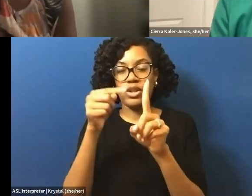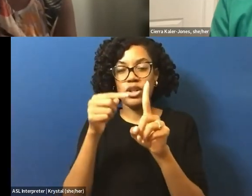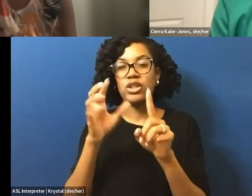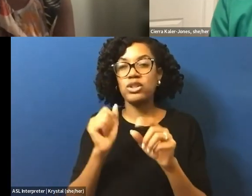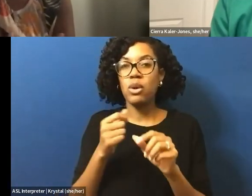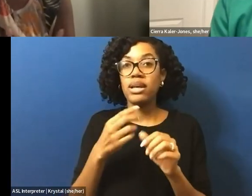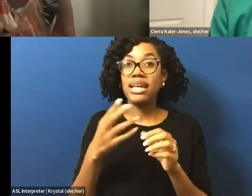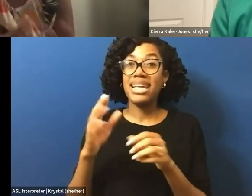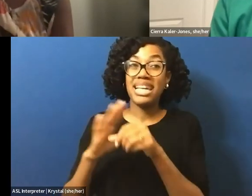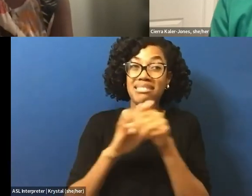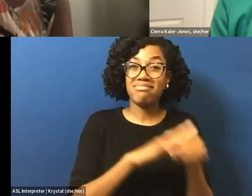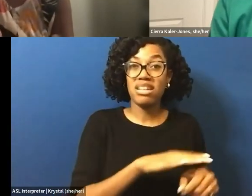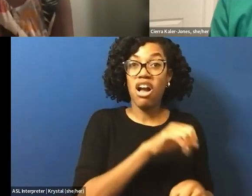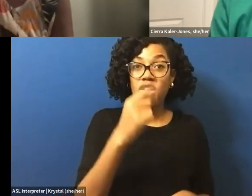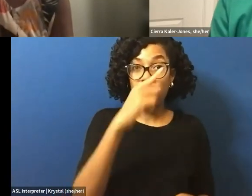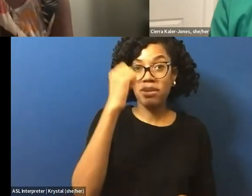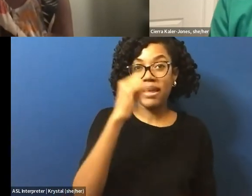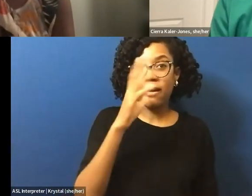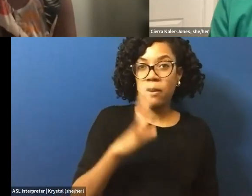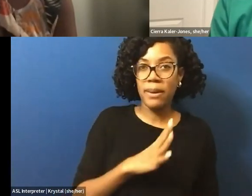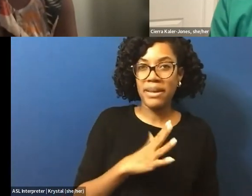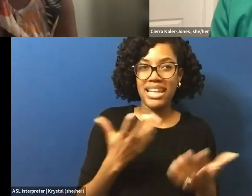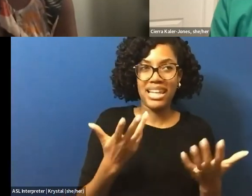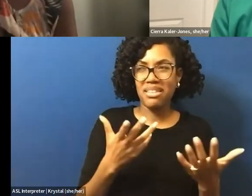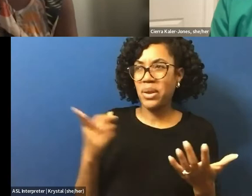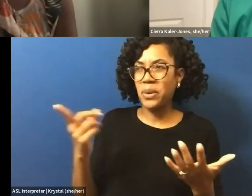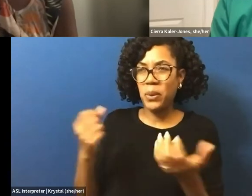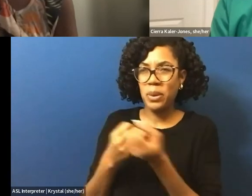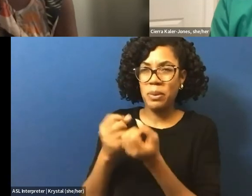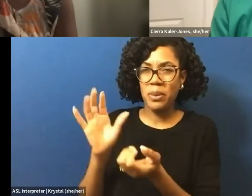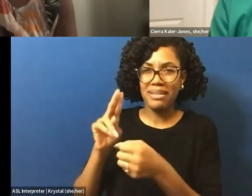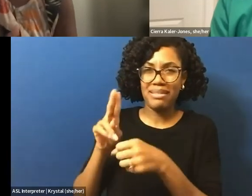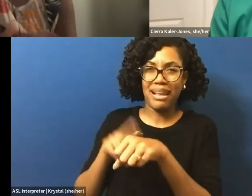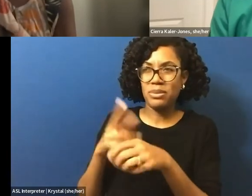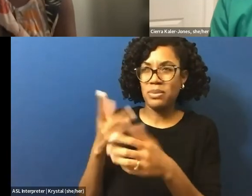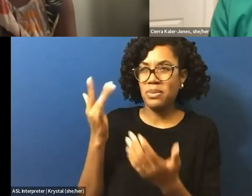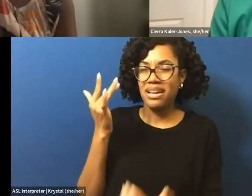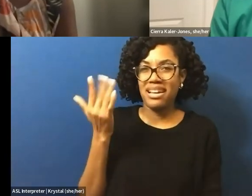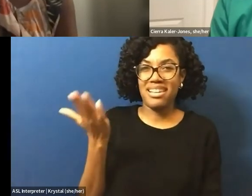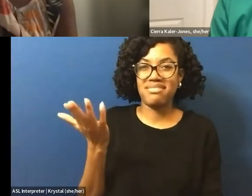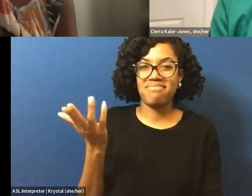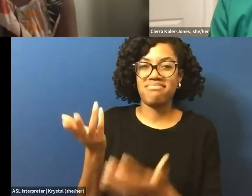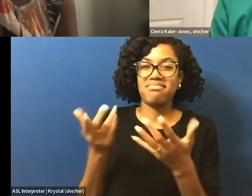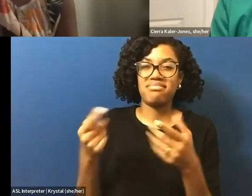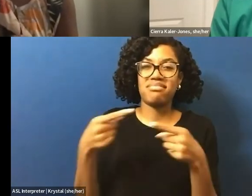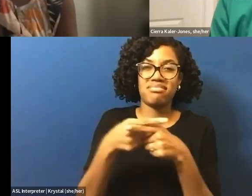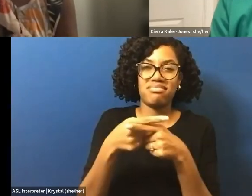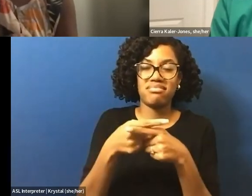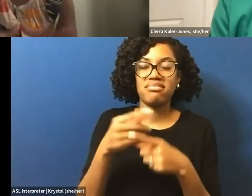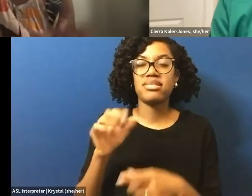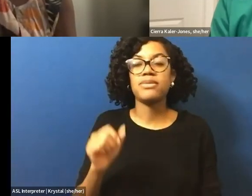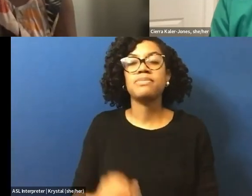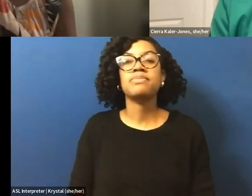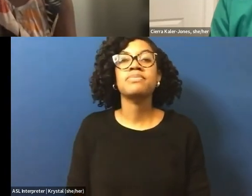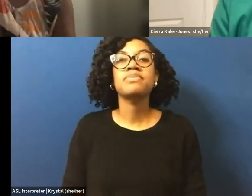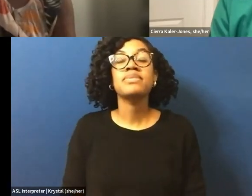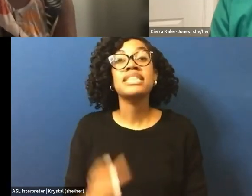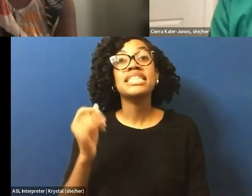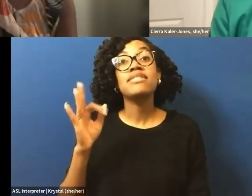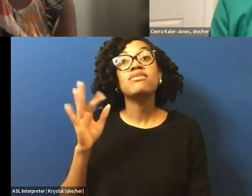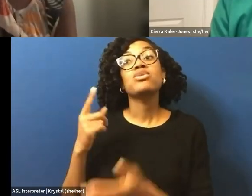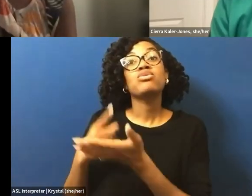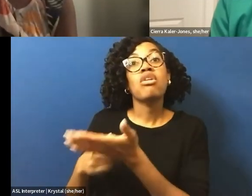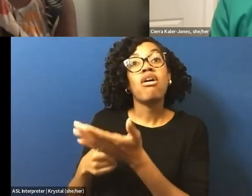that were organizing, say, in the 60s or 70s, like a Davis, they are appreciative of